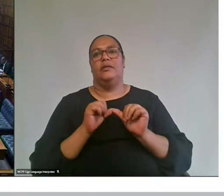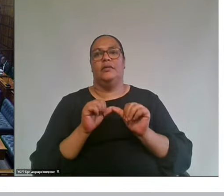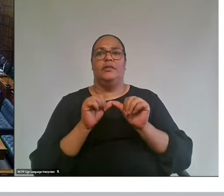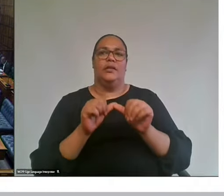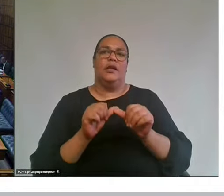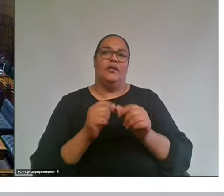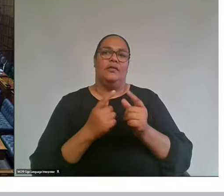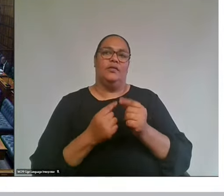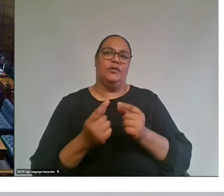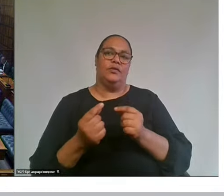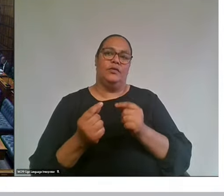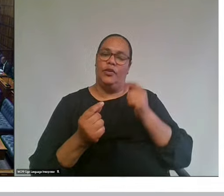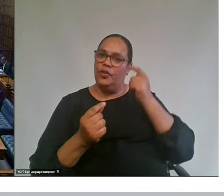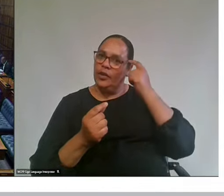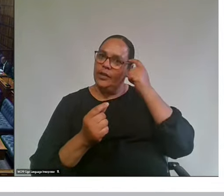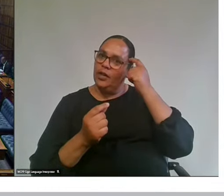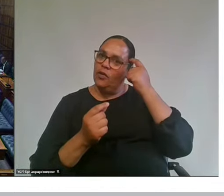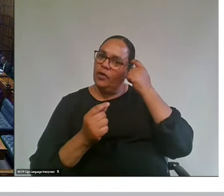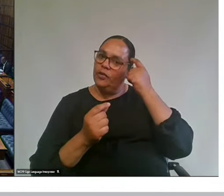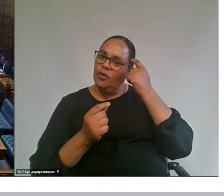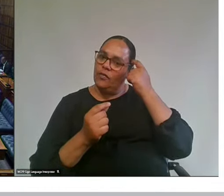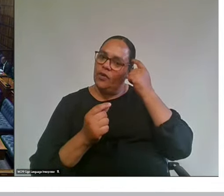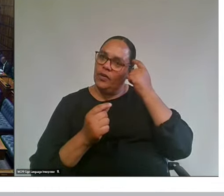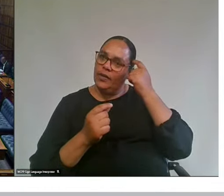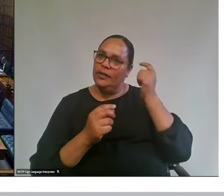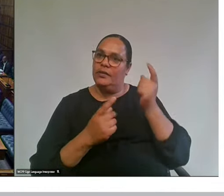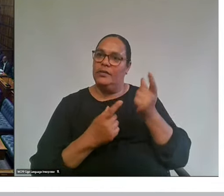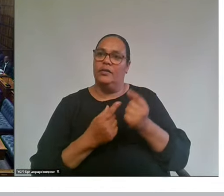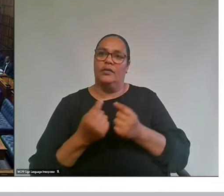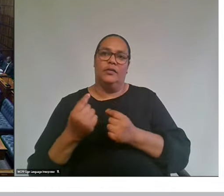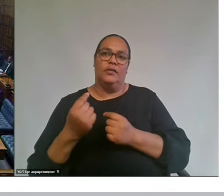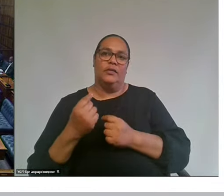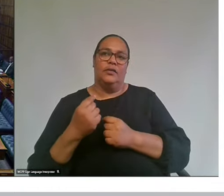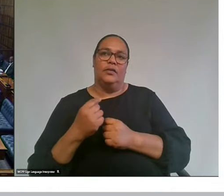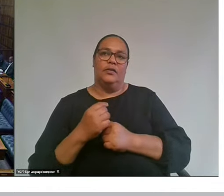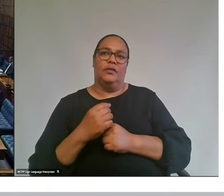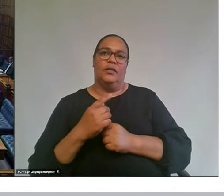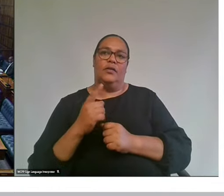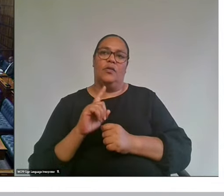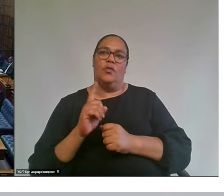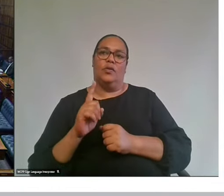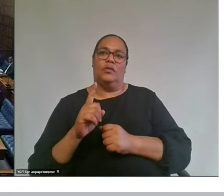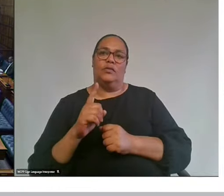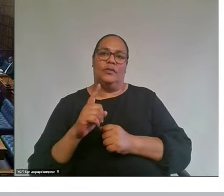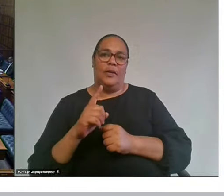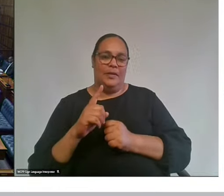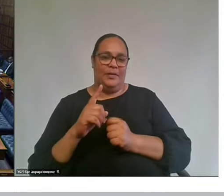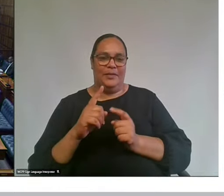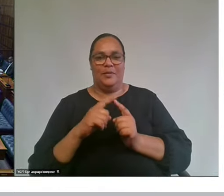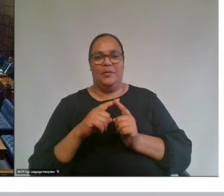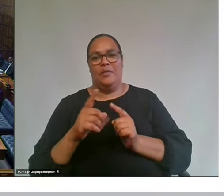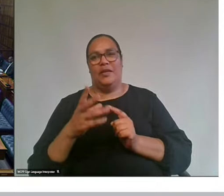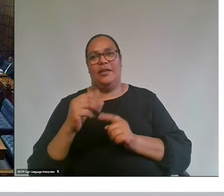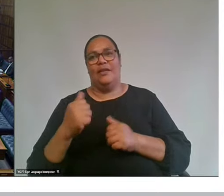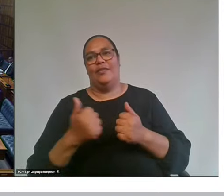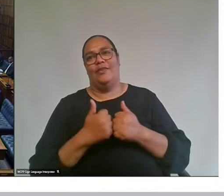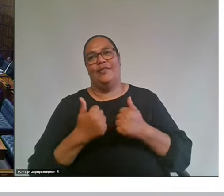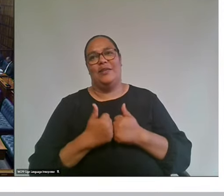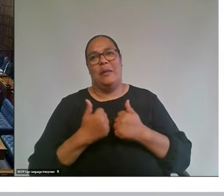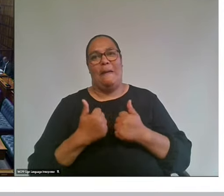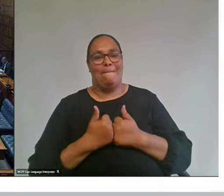2019 as projected is seemingly a